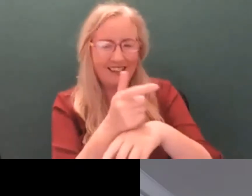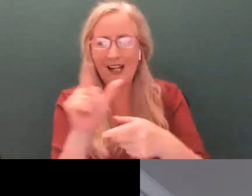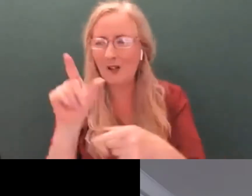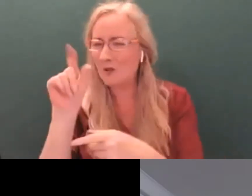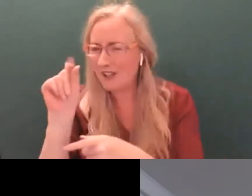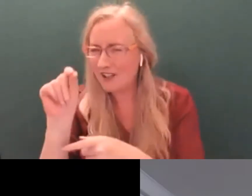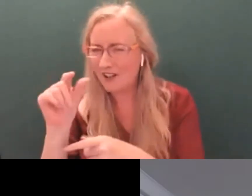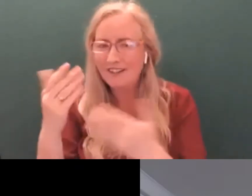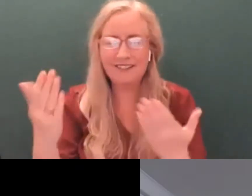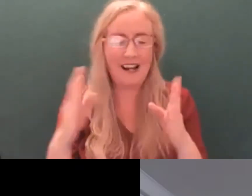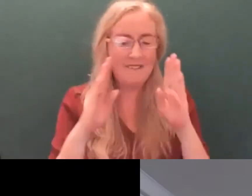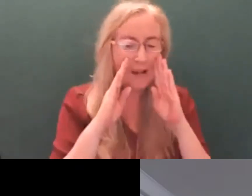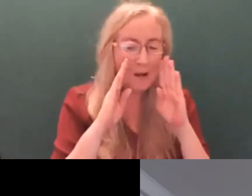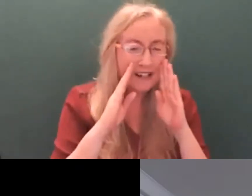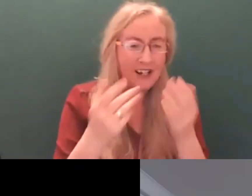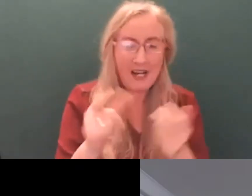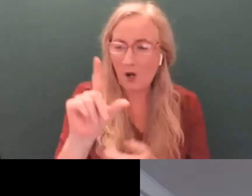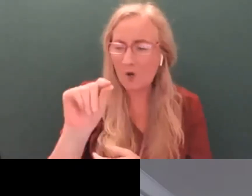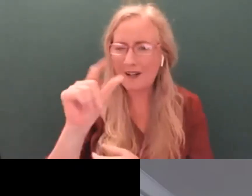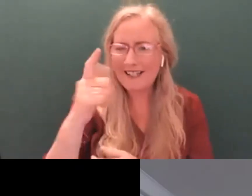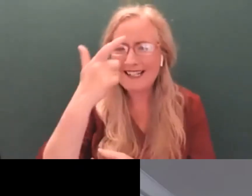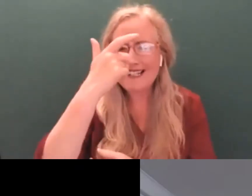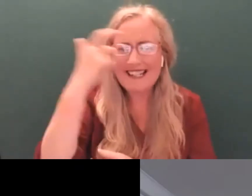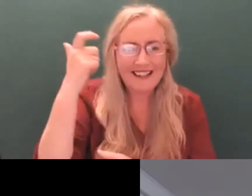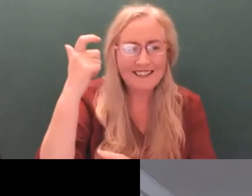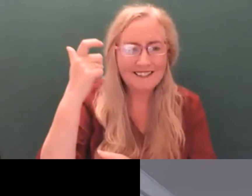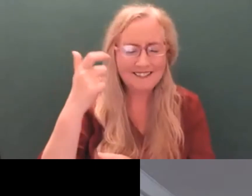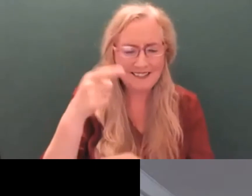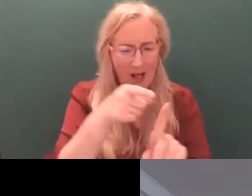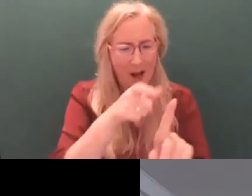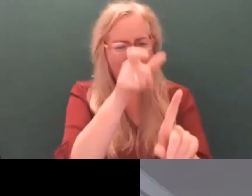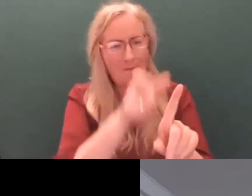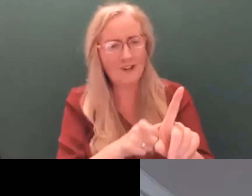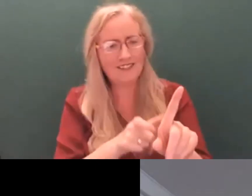you know, 20 seconds of them talking about